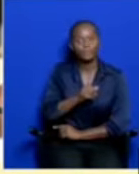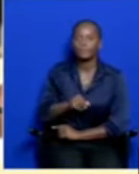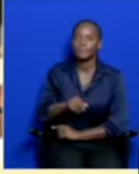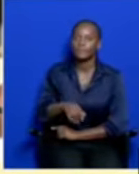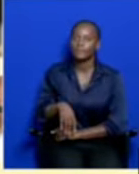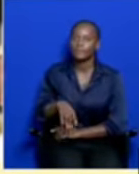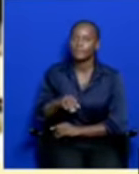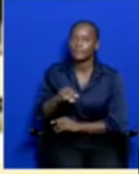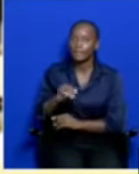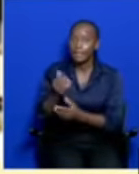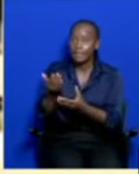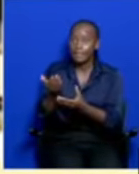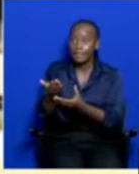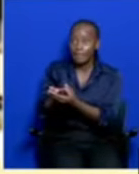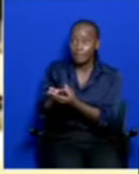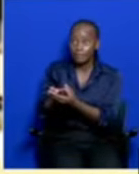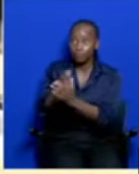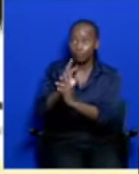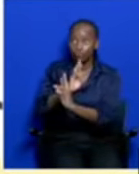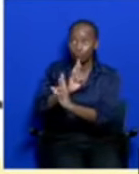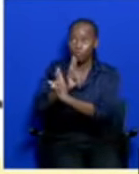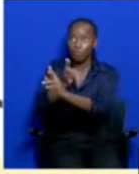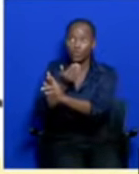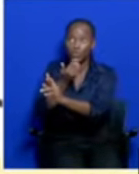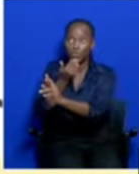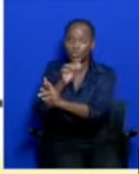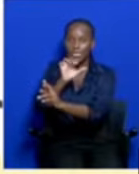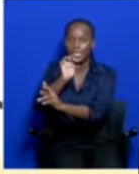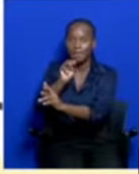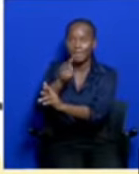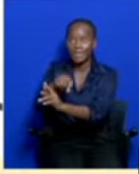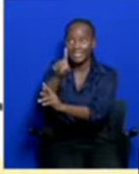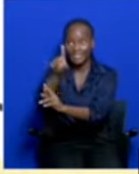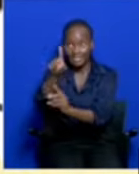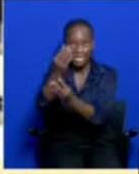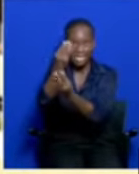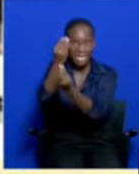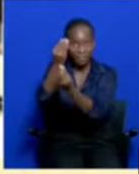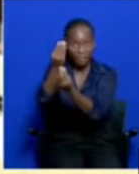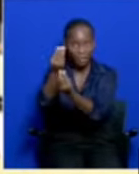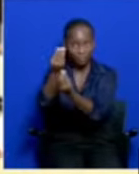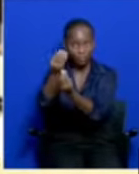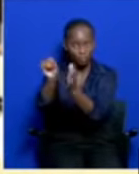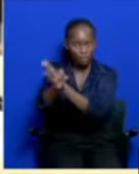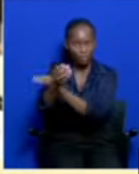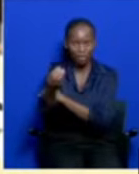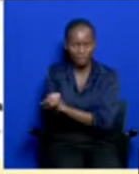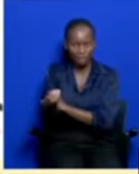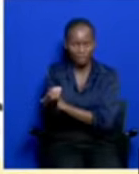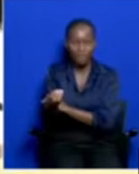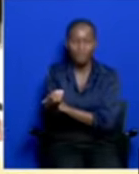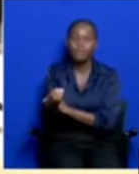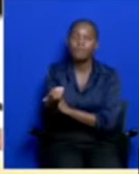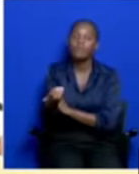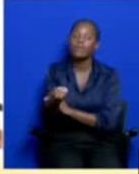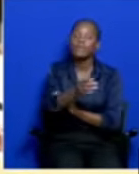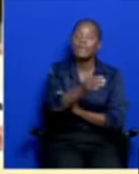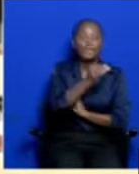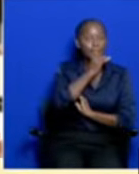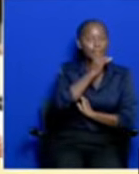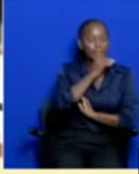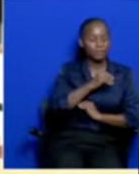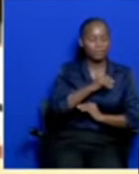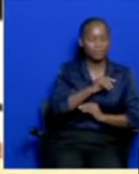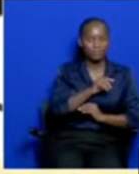necessary information, does it mean IPID itself, when it becomes aware of this case, however you